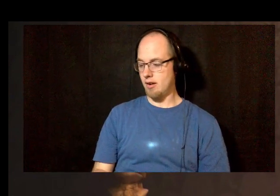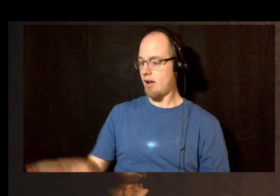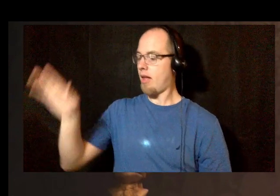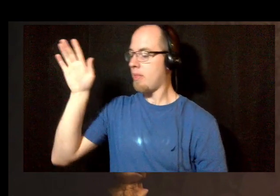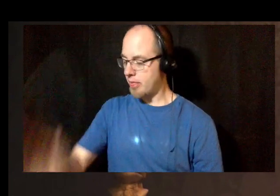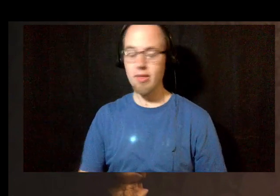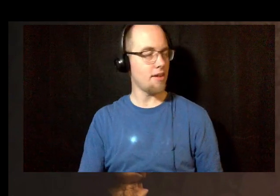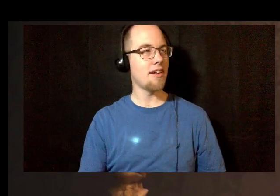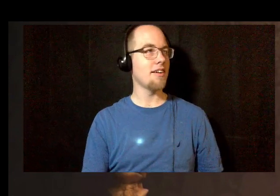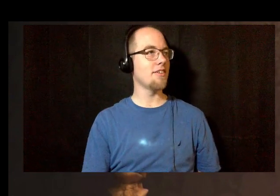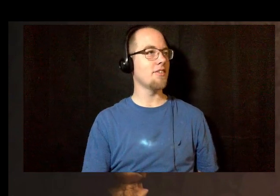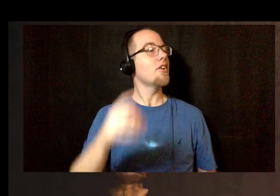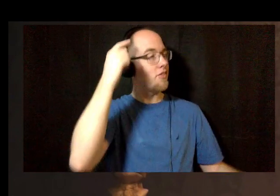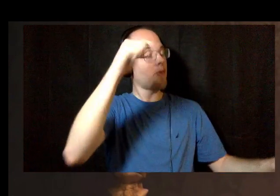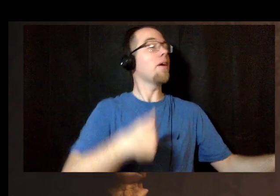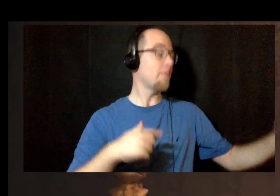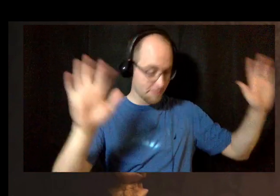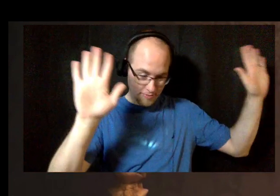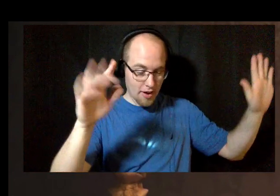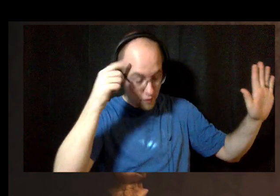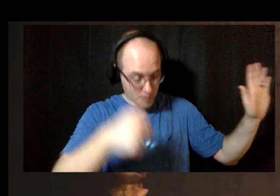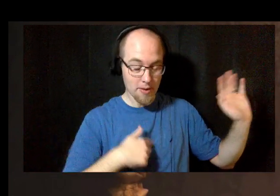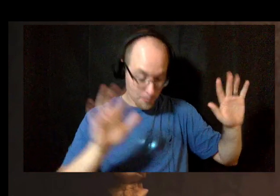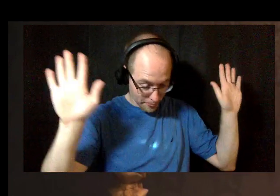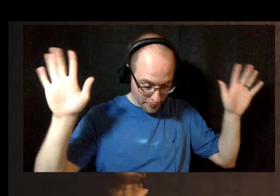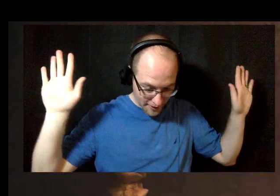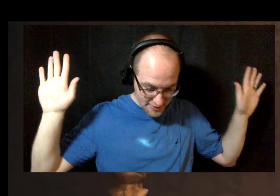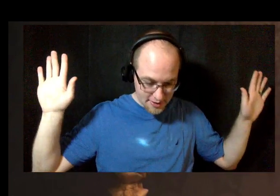It's just for me, that bit. It's just for me. Okay.